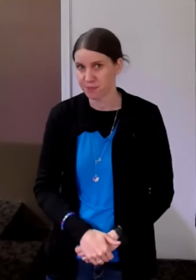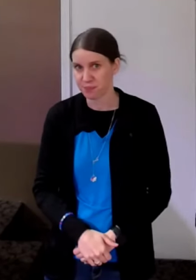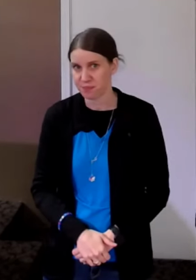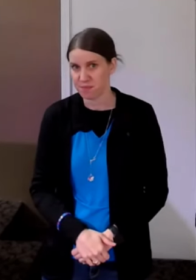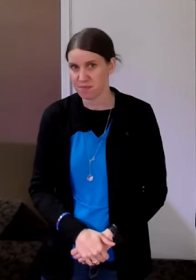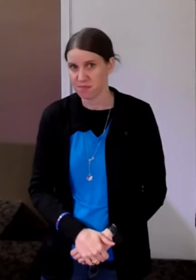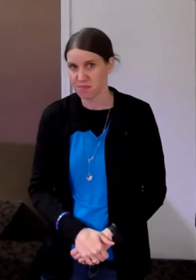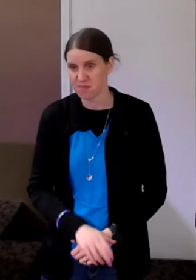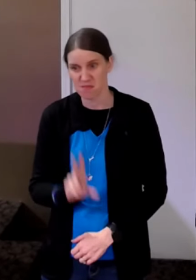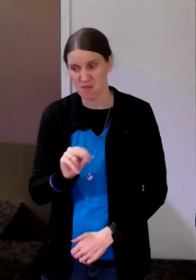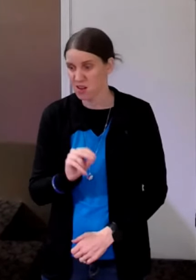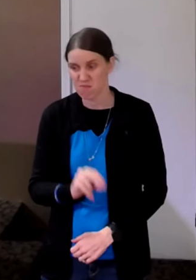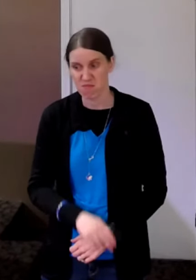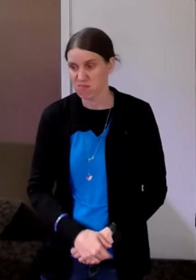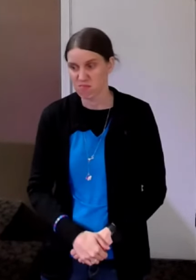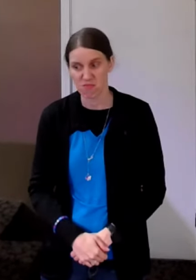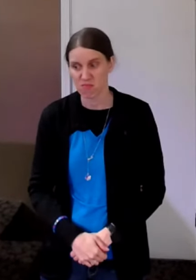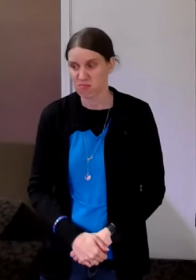Ever.